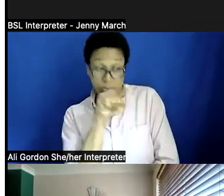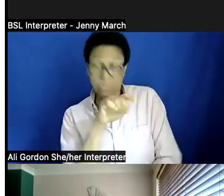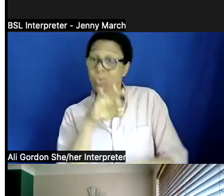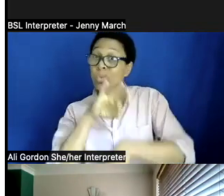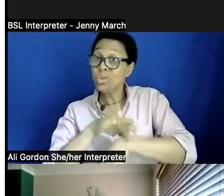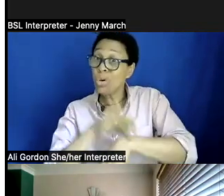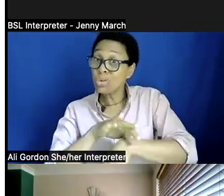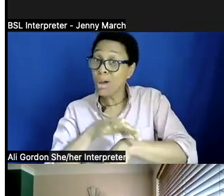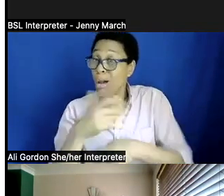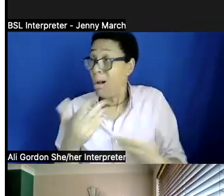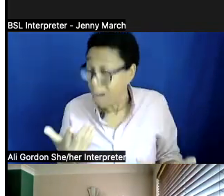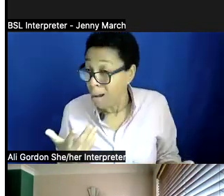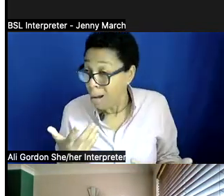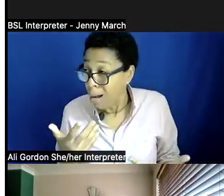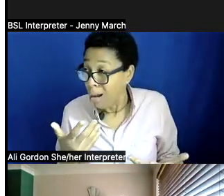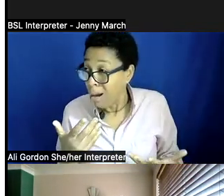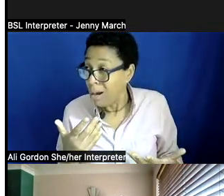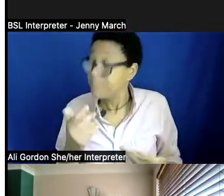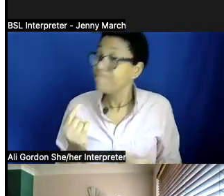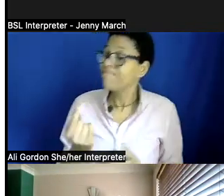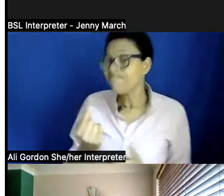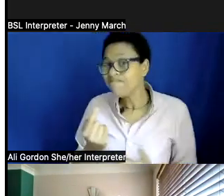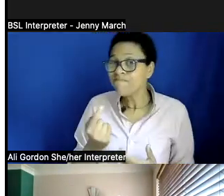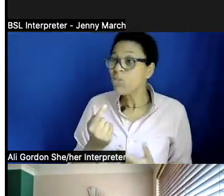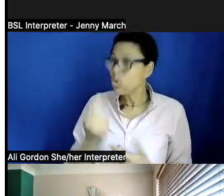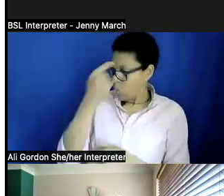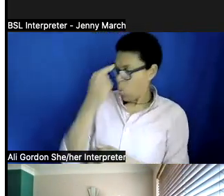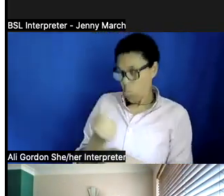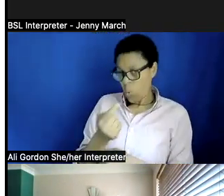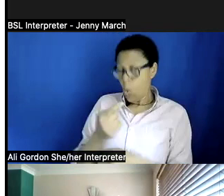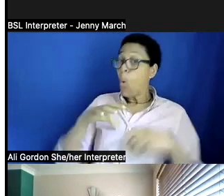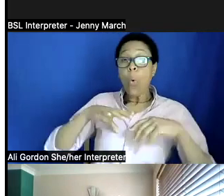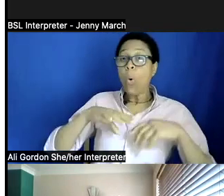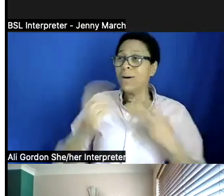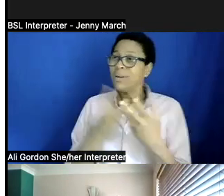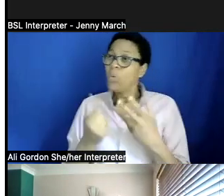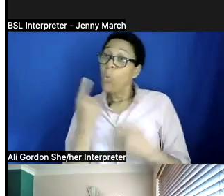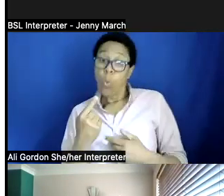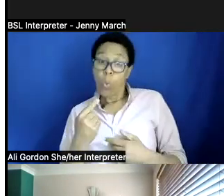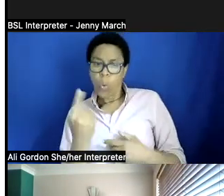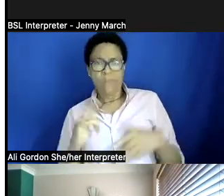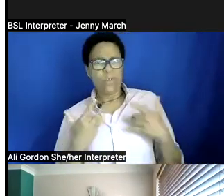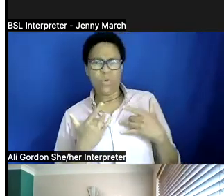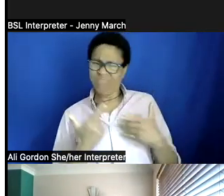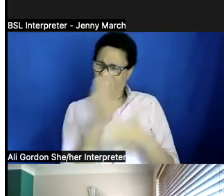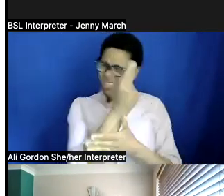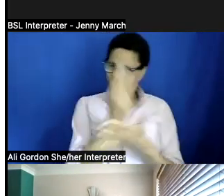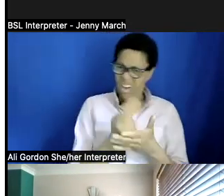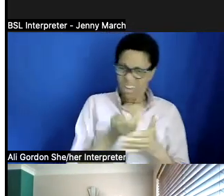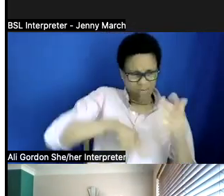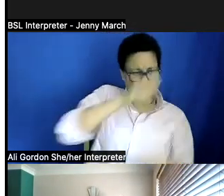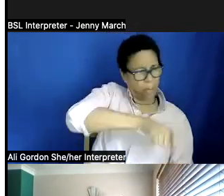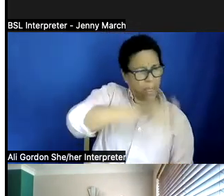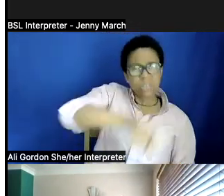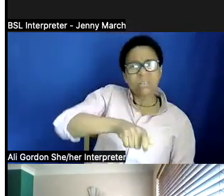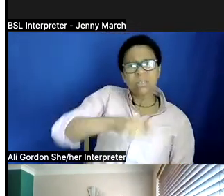of things to defend it was that would these artworks have been created without him? And we kind of came to the idea that they wouldn't have